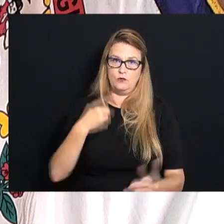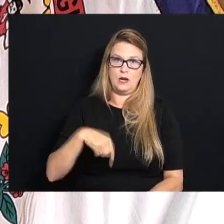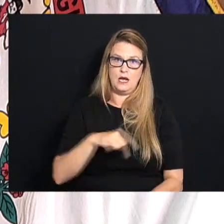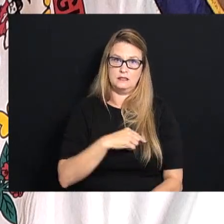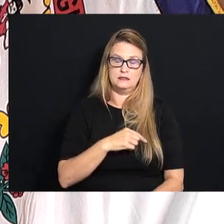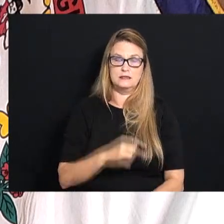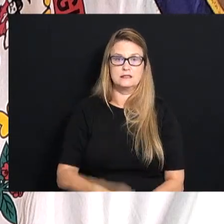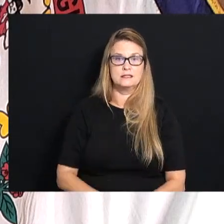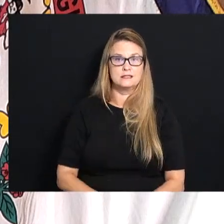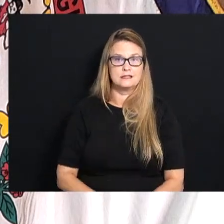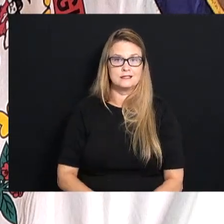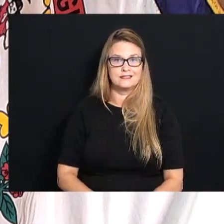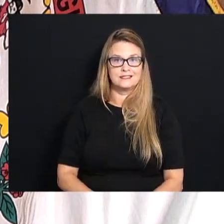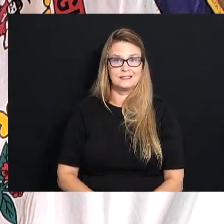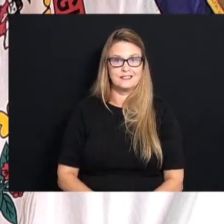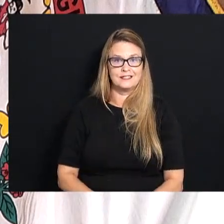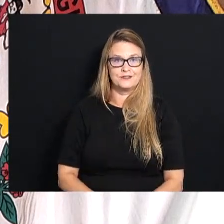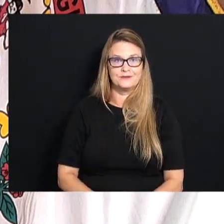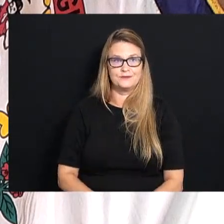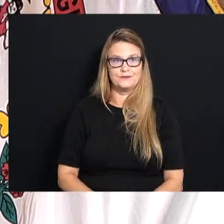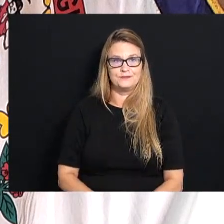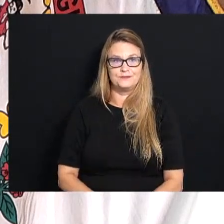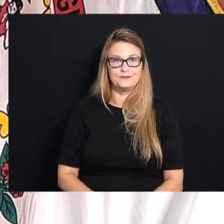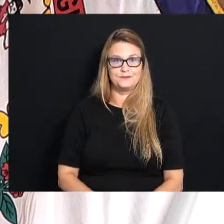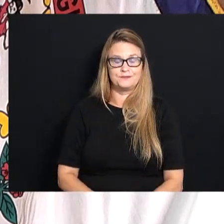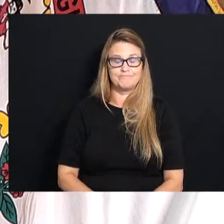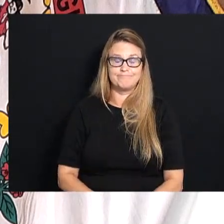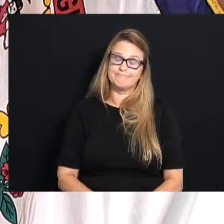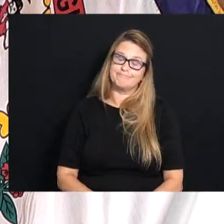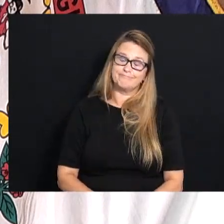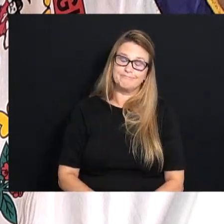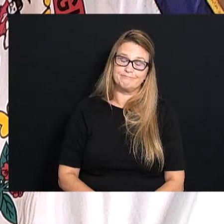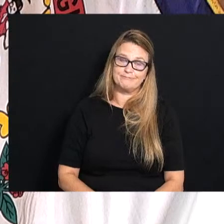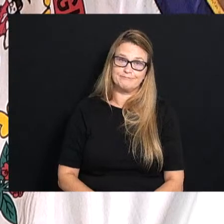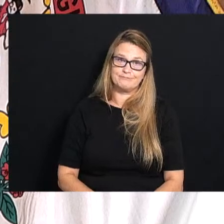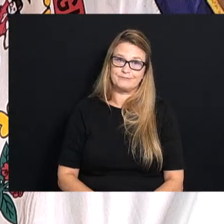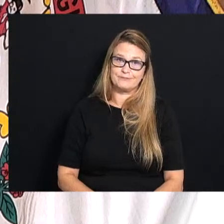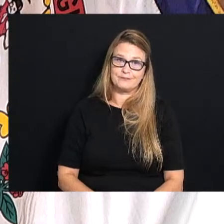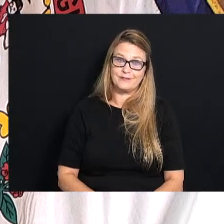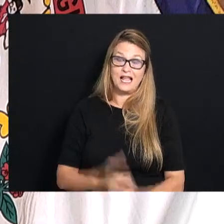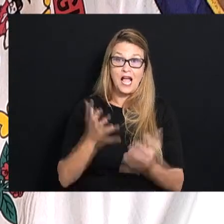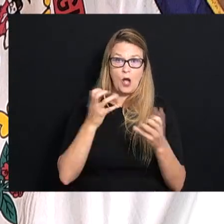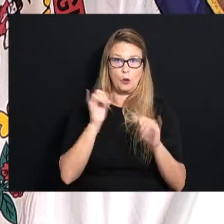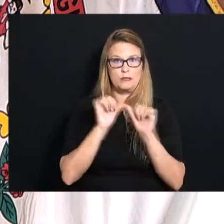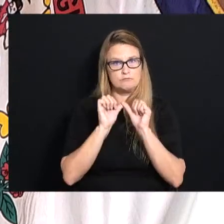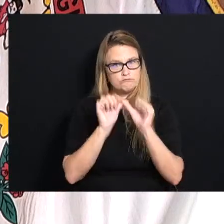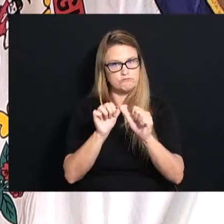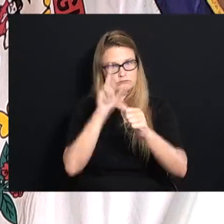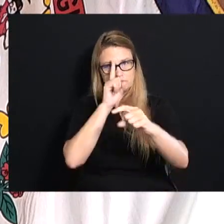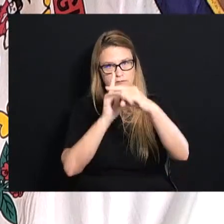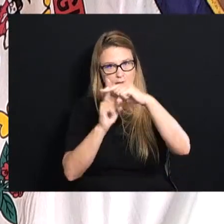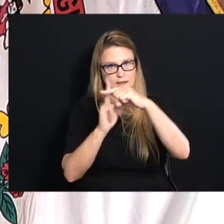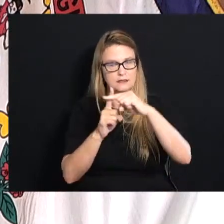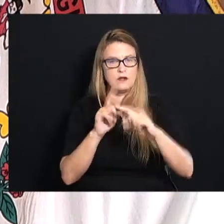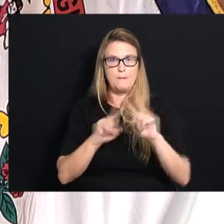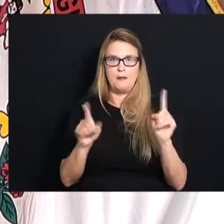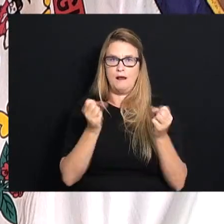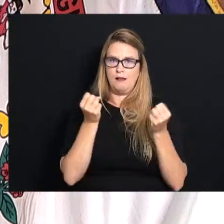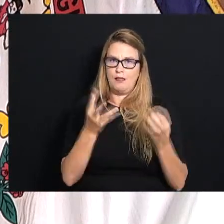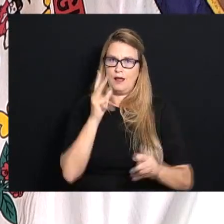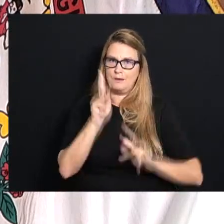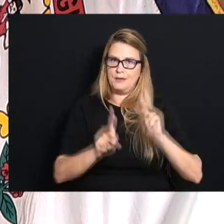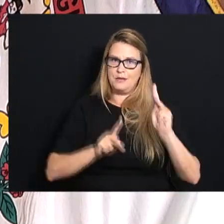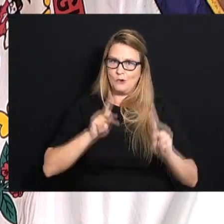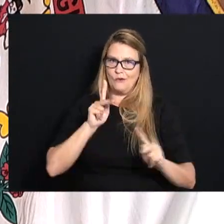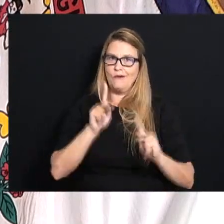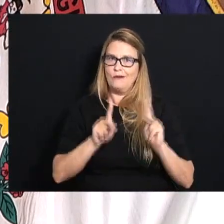and so like I said, I want to stay positive and everything, but there's a lot of folks that